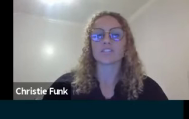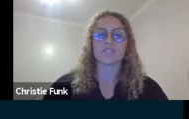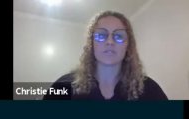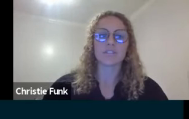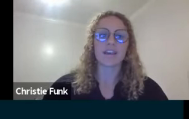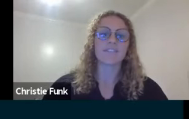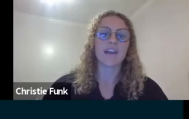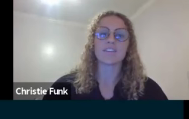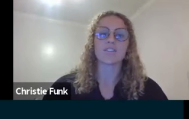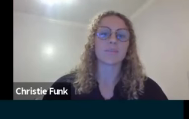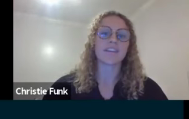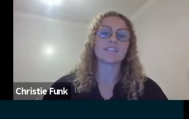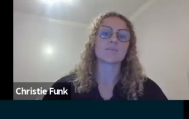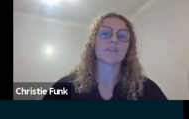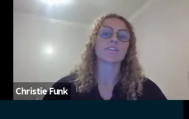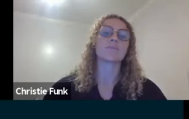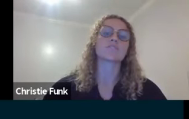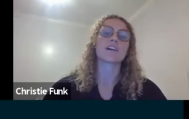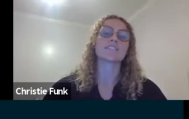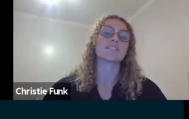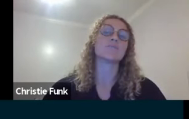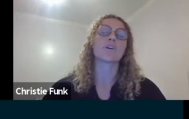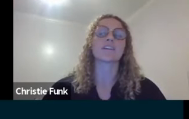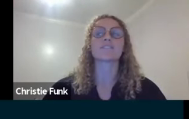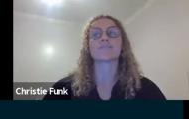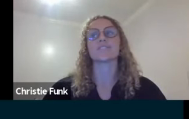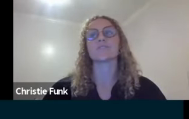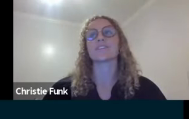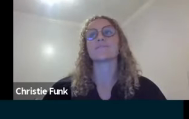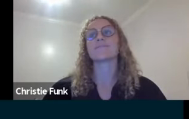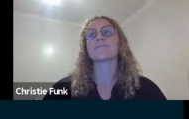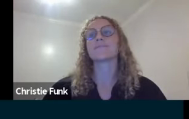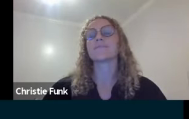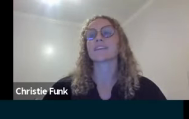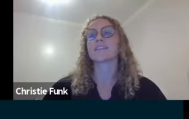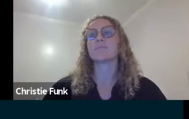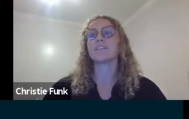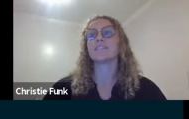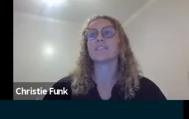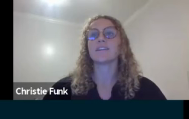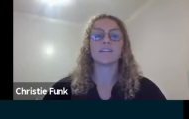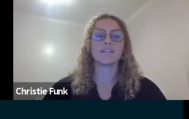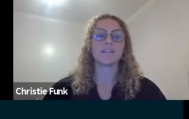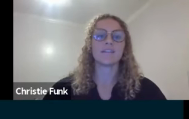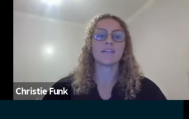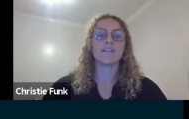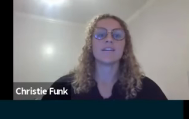and technology is yours. After that, you can begin to work on commercializing a new product or solution. Next slide, please.